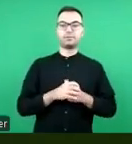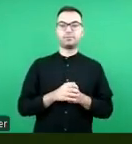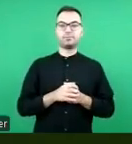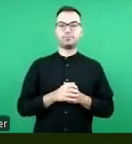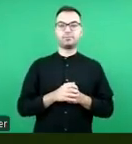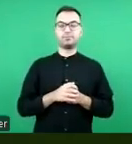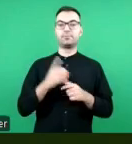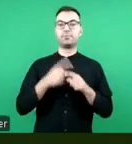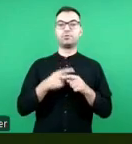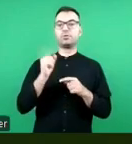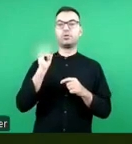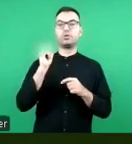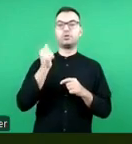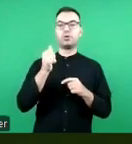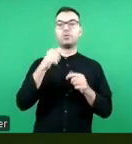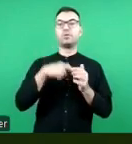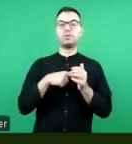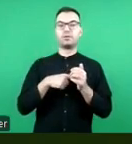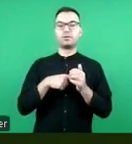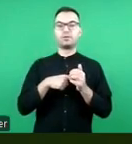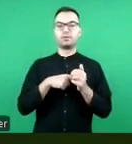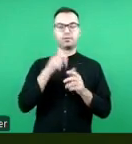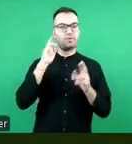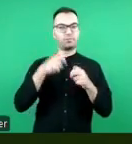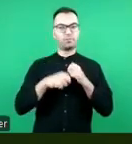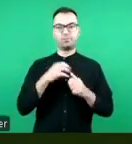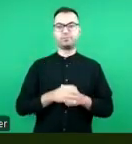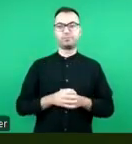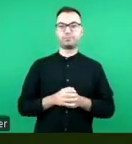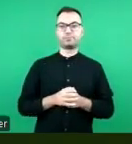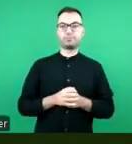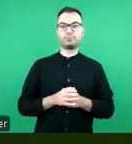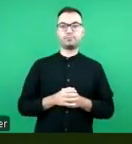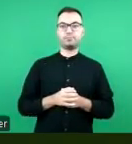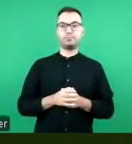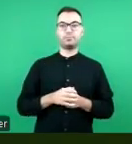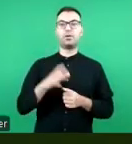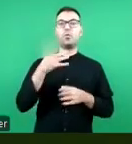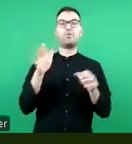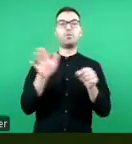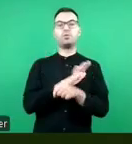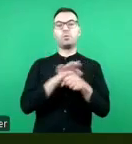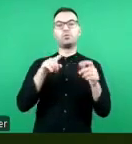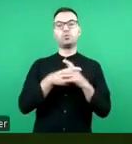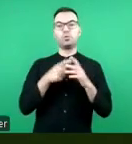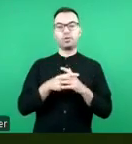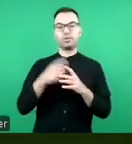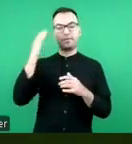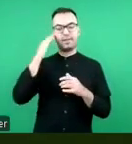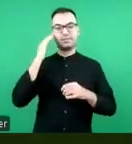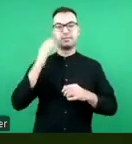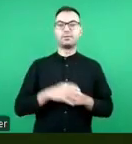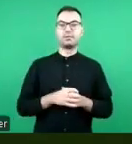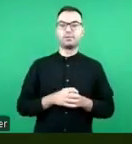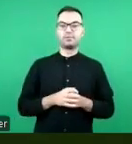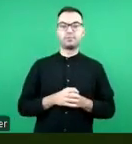with some small experimental plots could really help to address gaps in knowledge that we have. Particularly, as